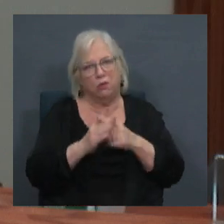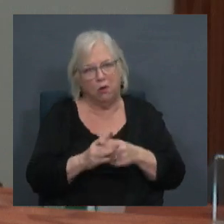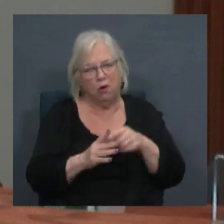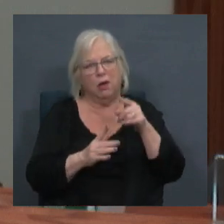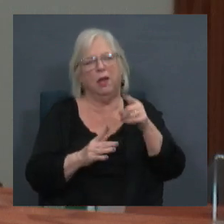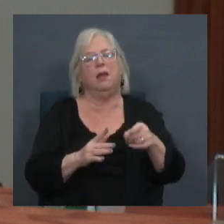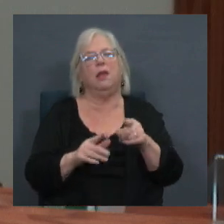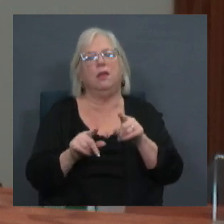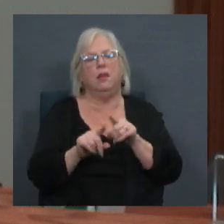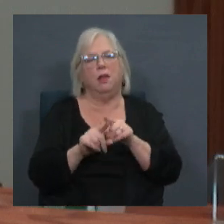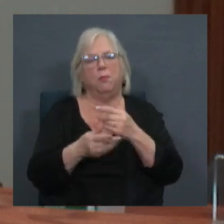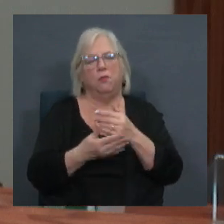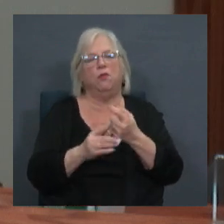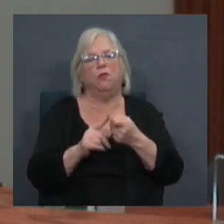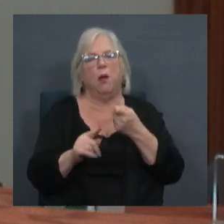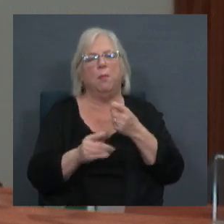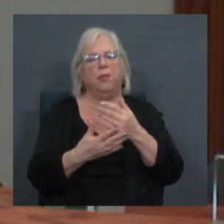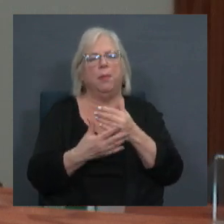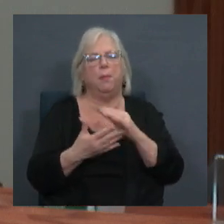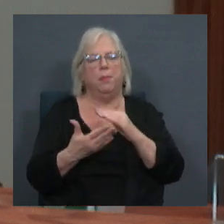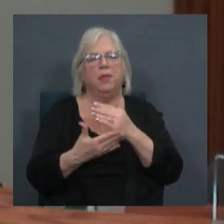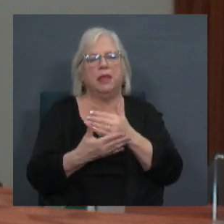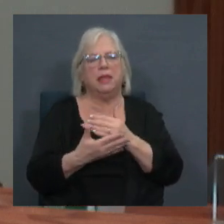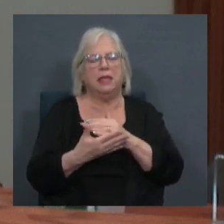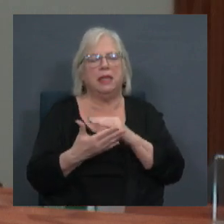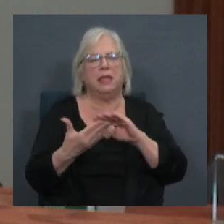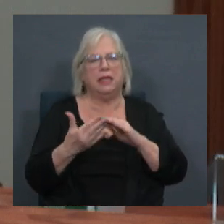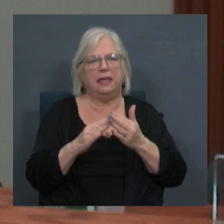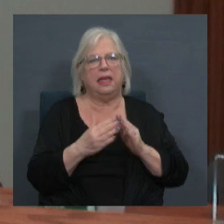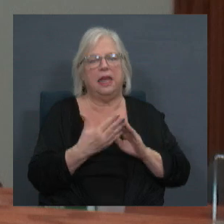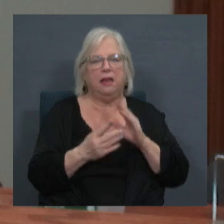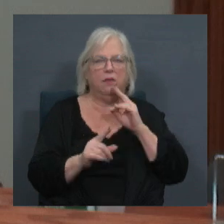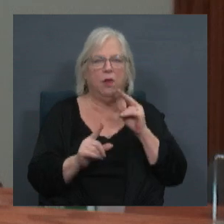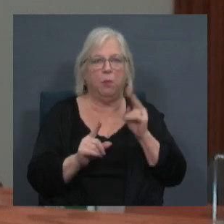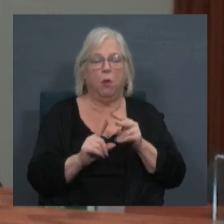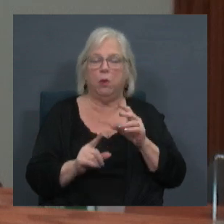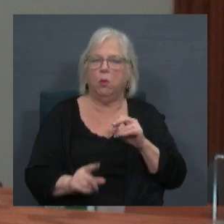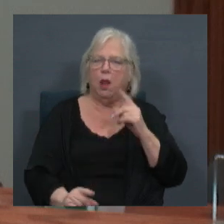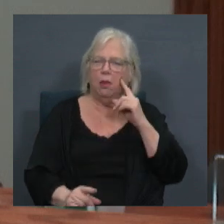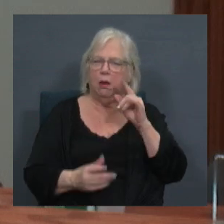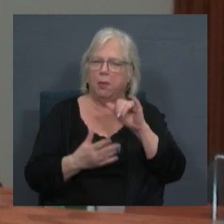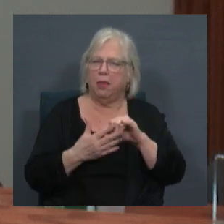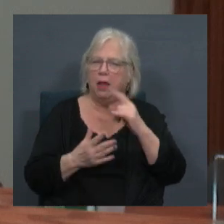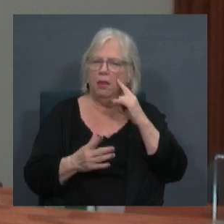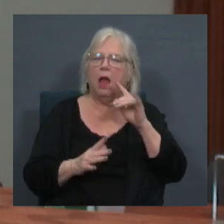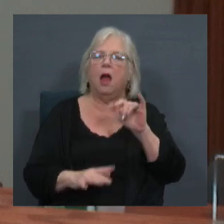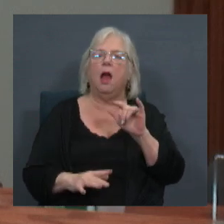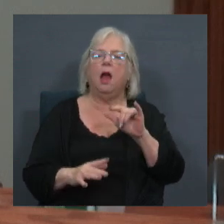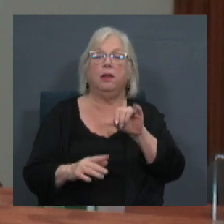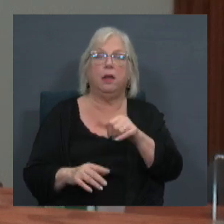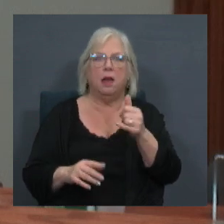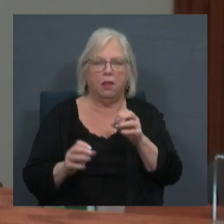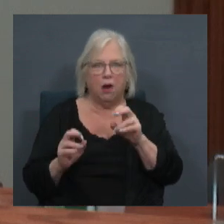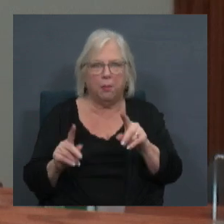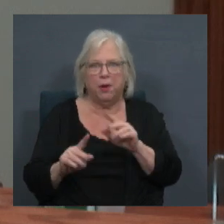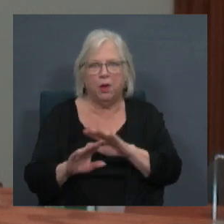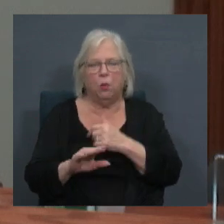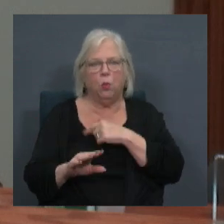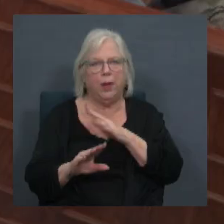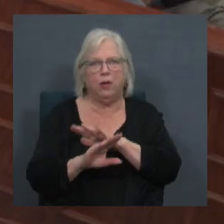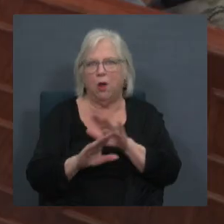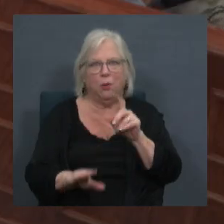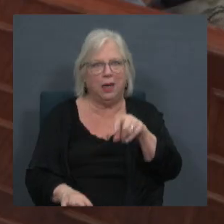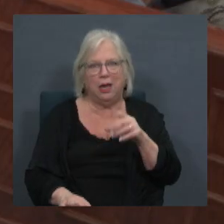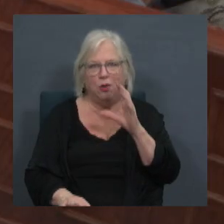of it. So it's when I saw that, I thought this is another opportunity we don't need to miss. Sure, and we're